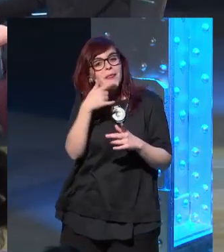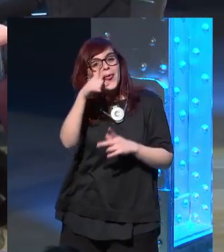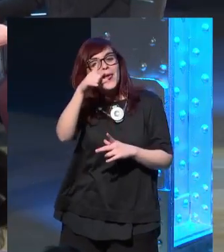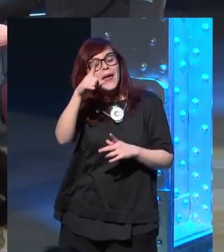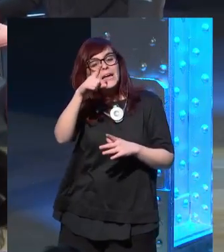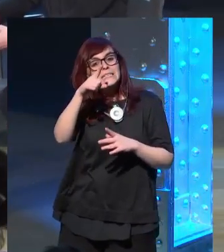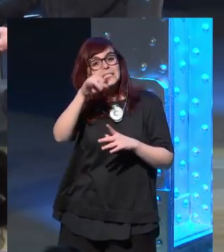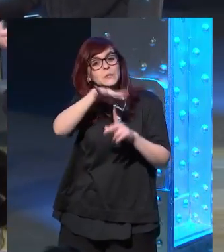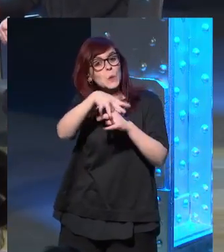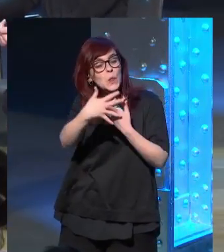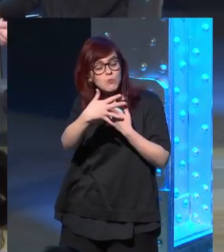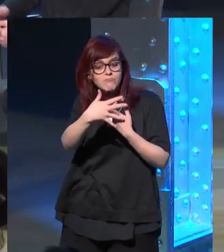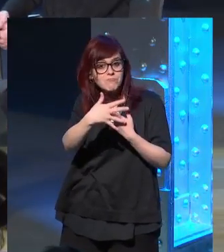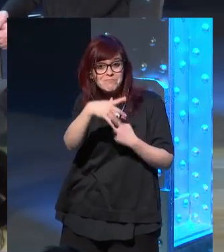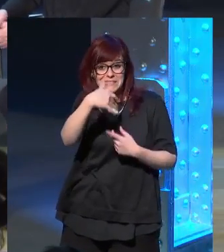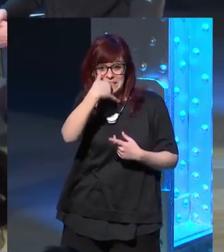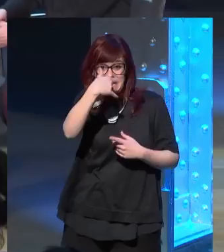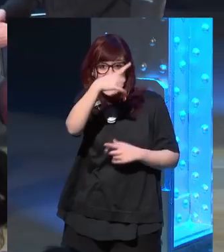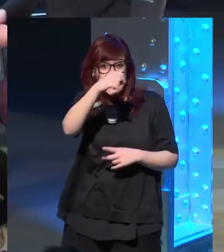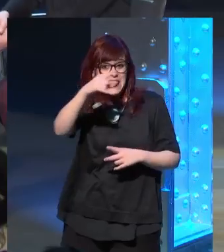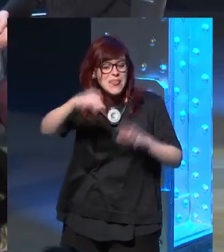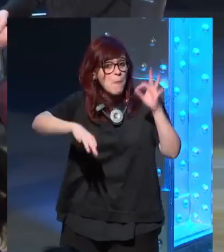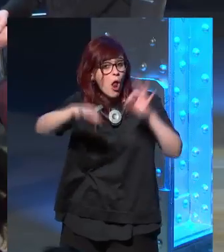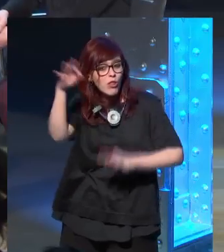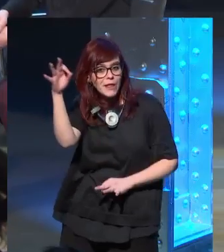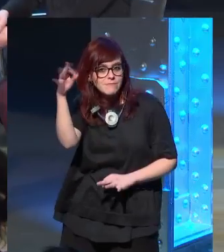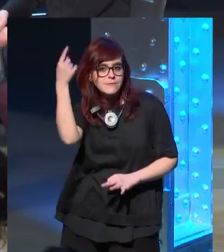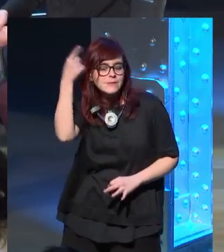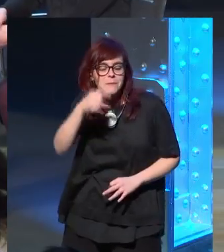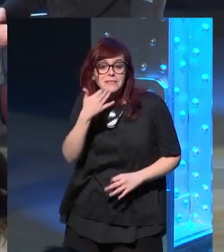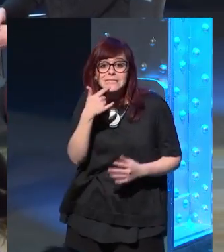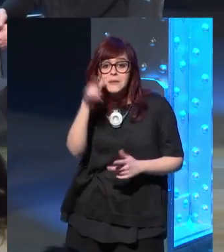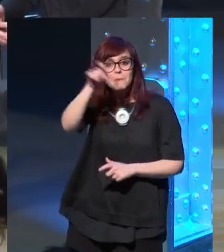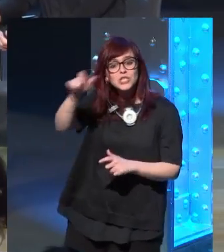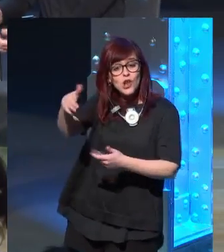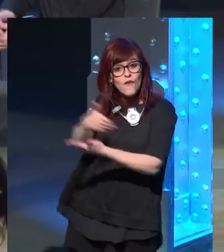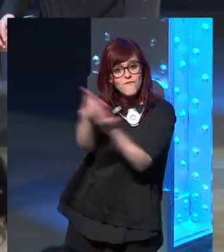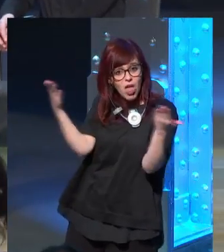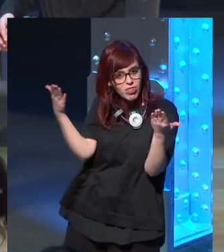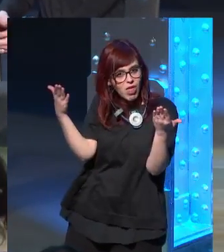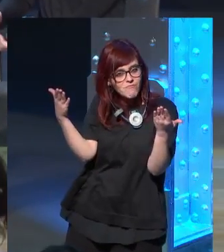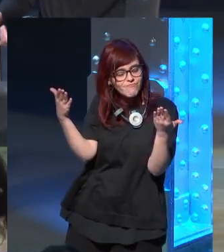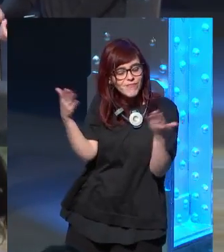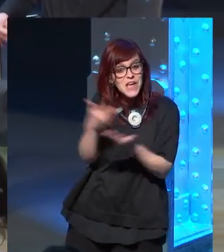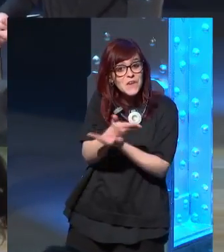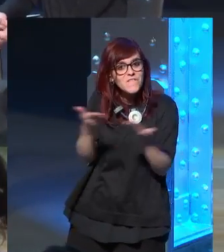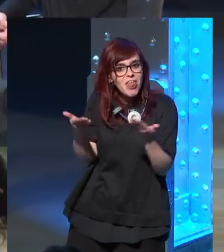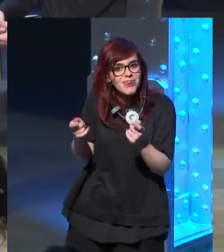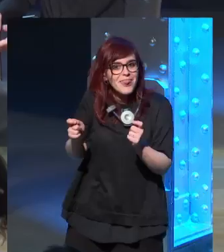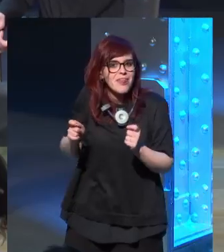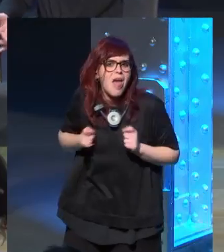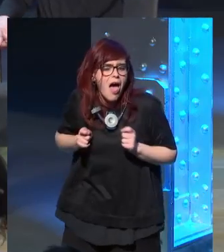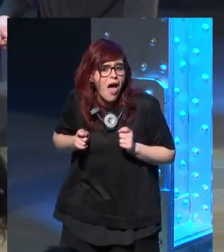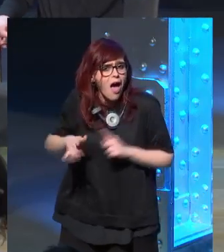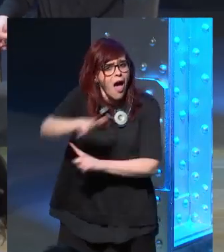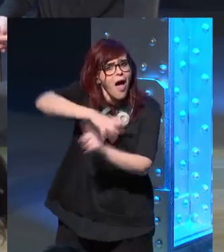returned, and when you can trust people, it just creates a completely different atmosphere. Trusting the other